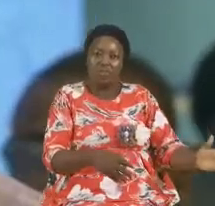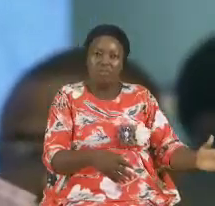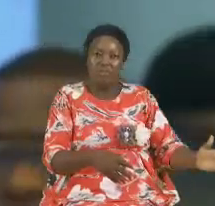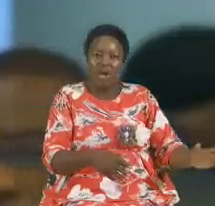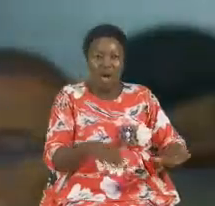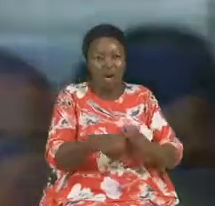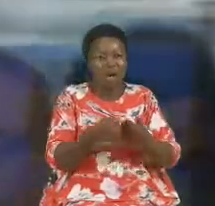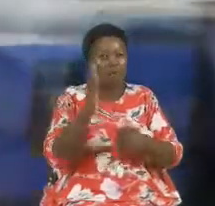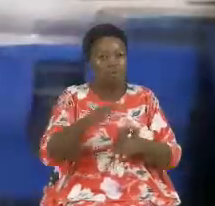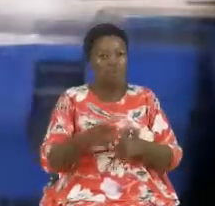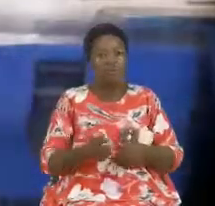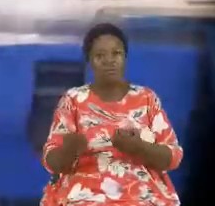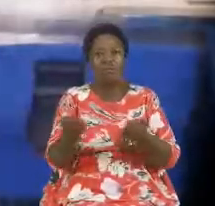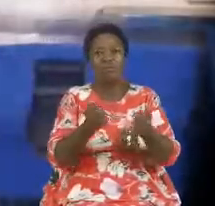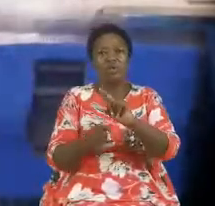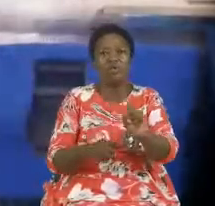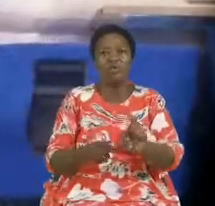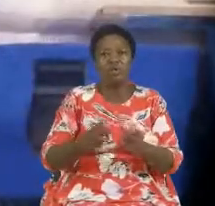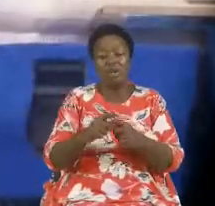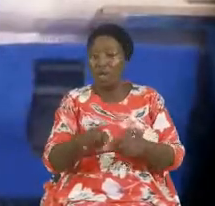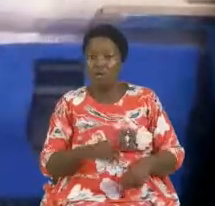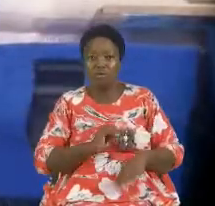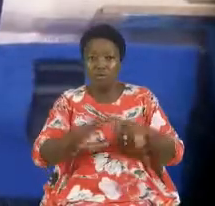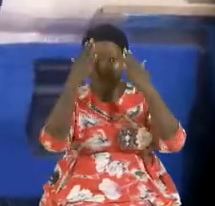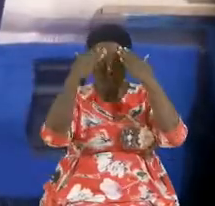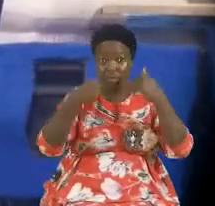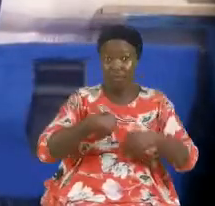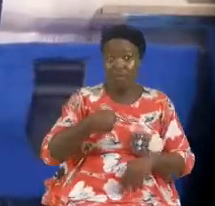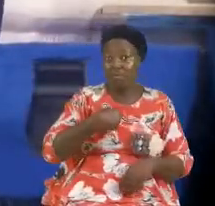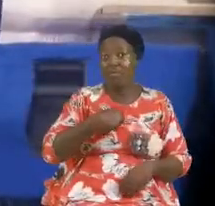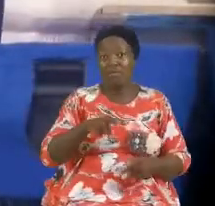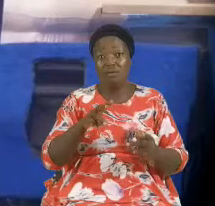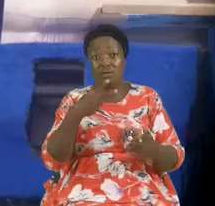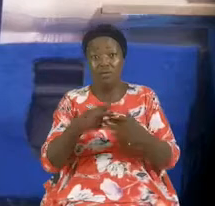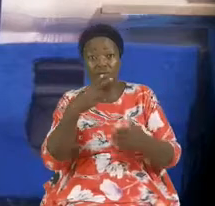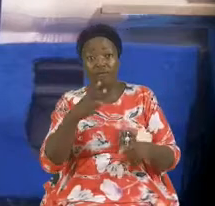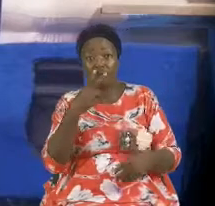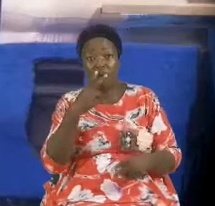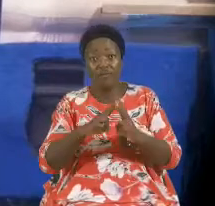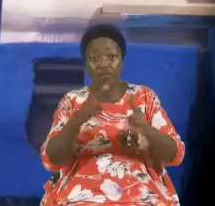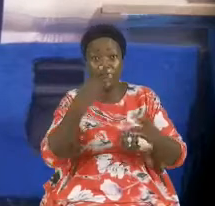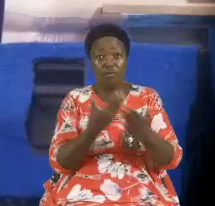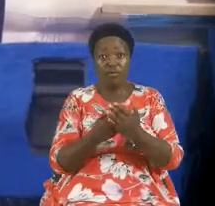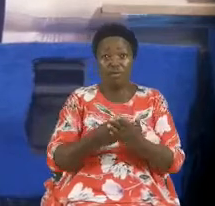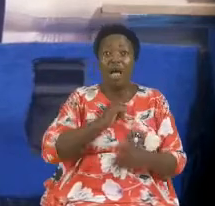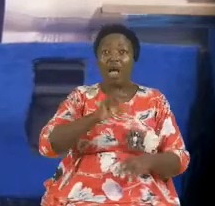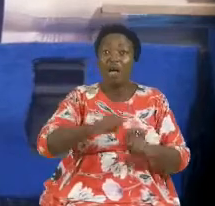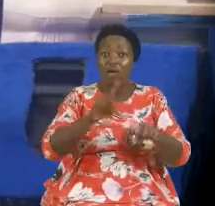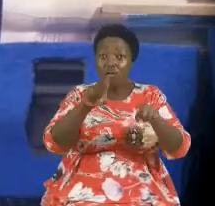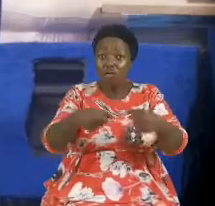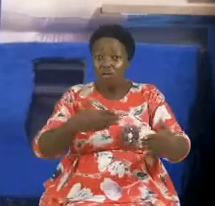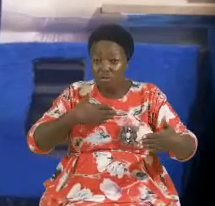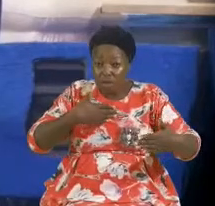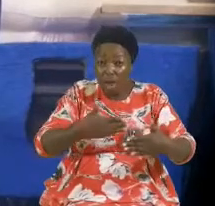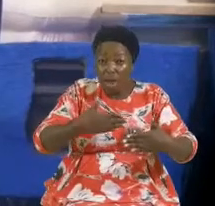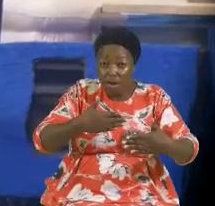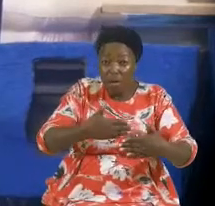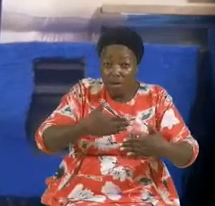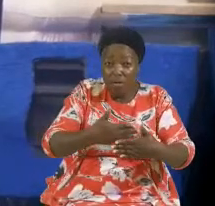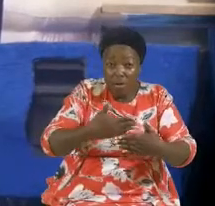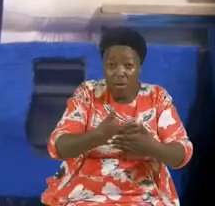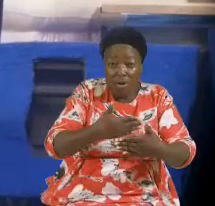then there's no ditch over here, how will you drive? Oh, he said, I'm so good, I can